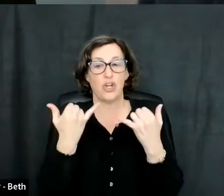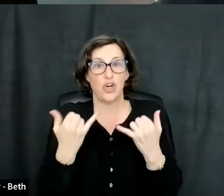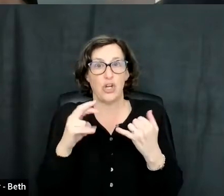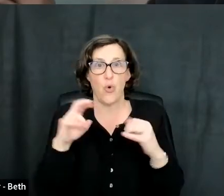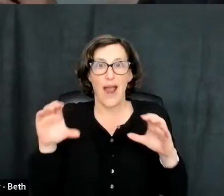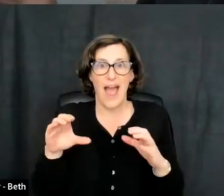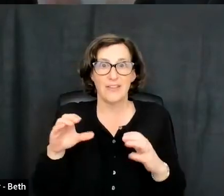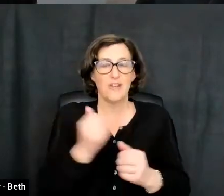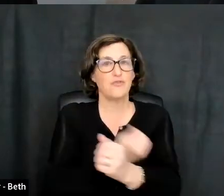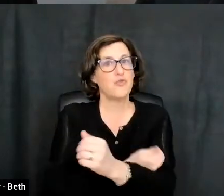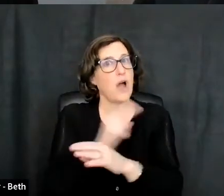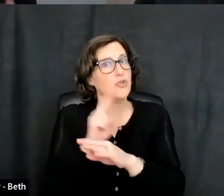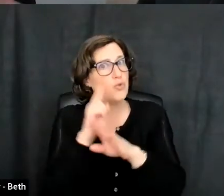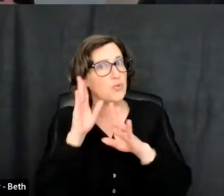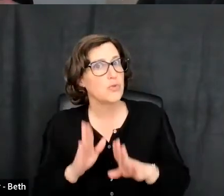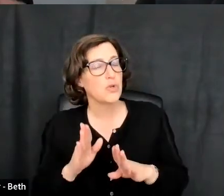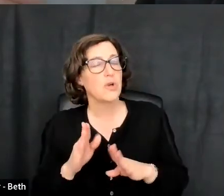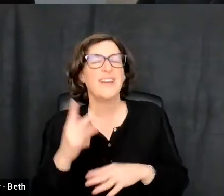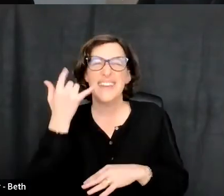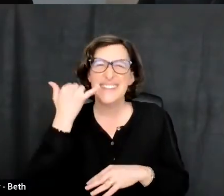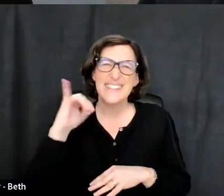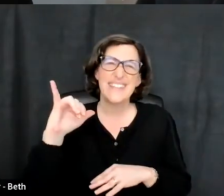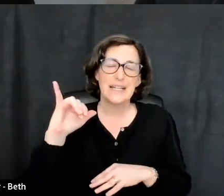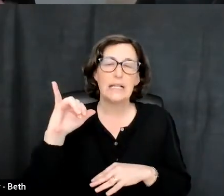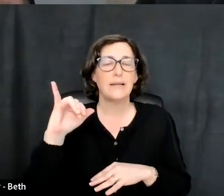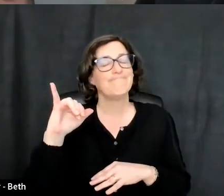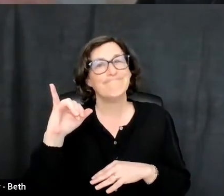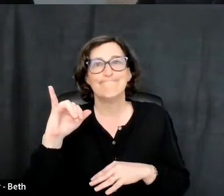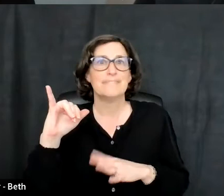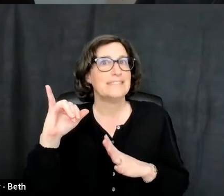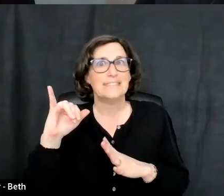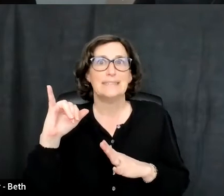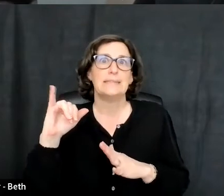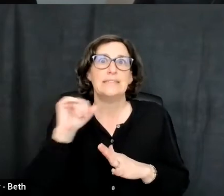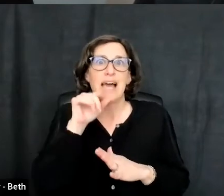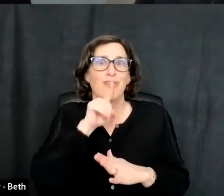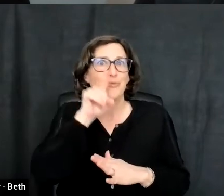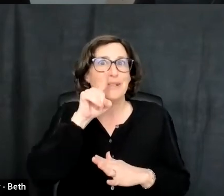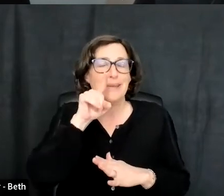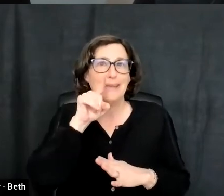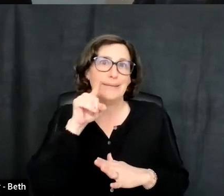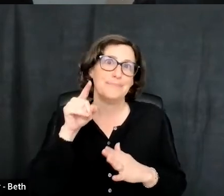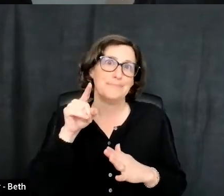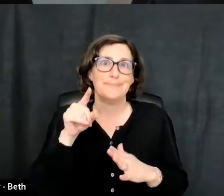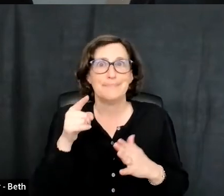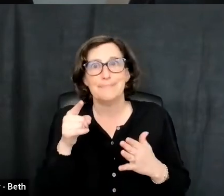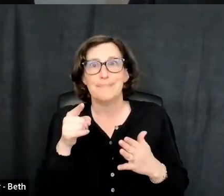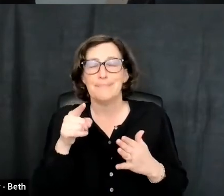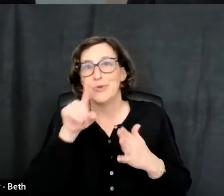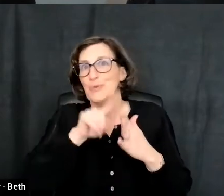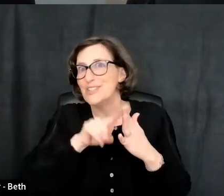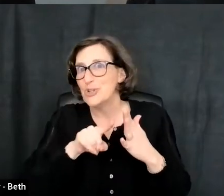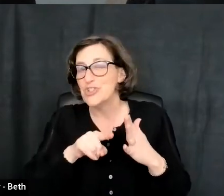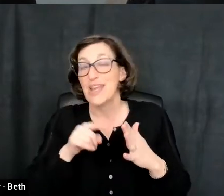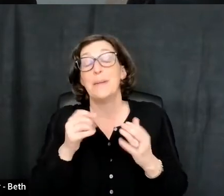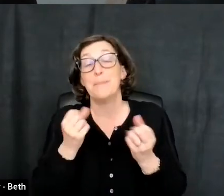active user is still kind of the last frontier and an area that some people still don't feel comfortable doing because of so